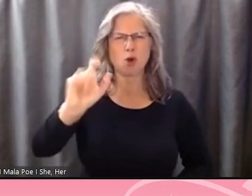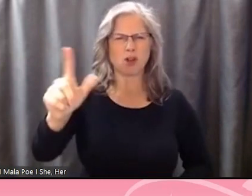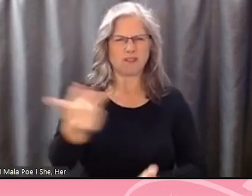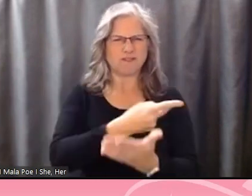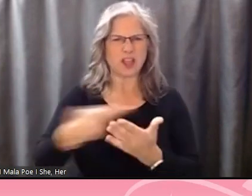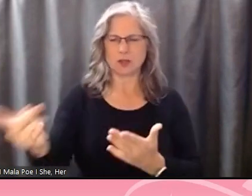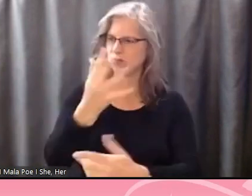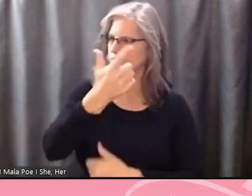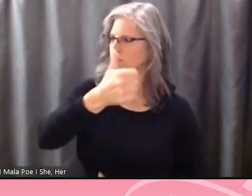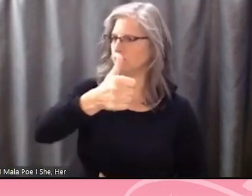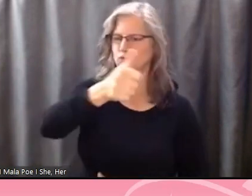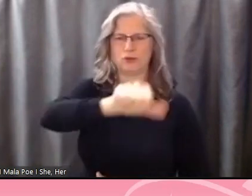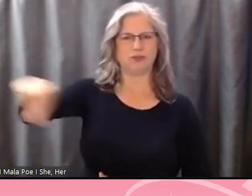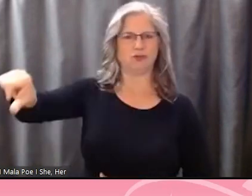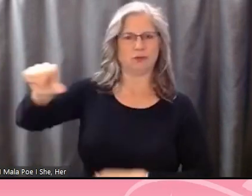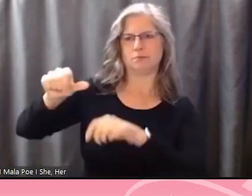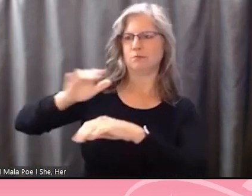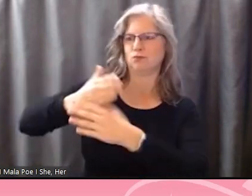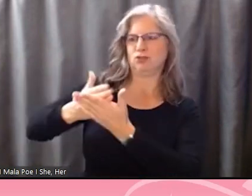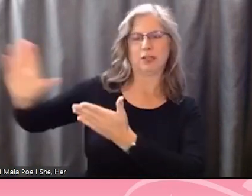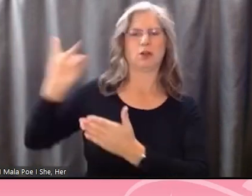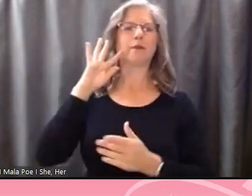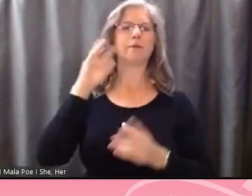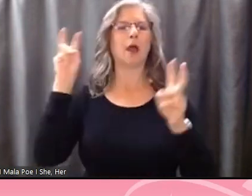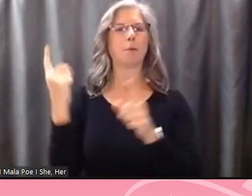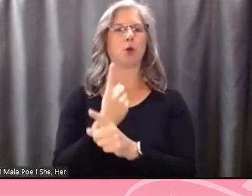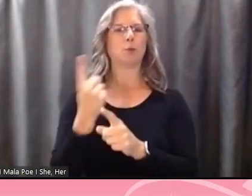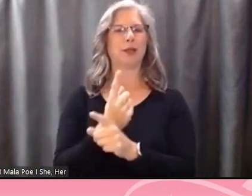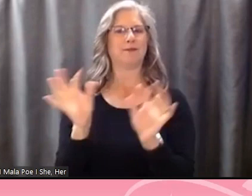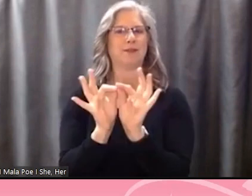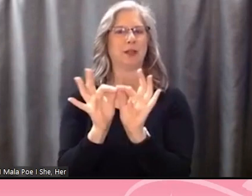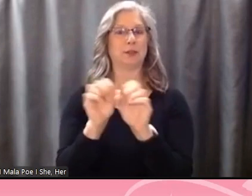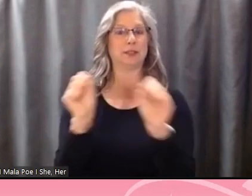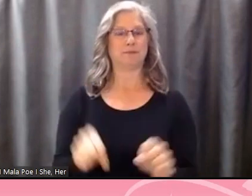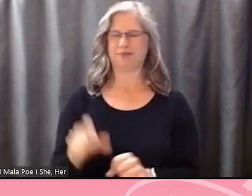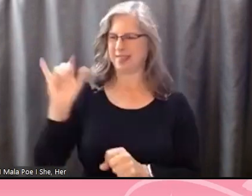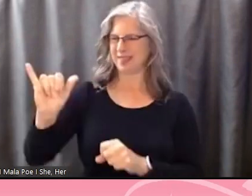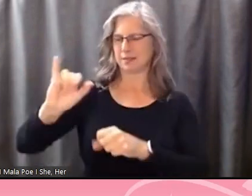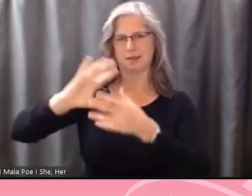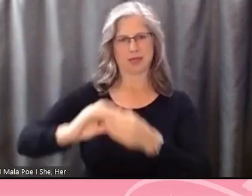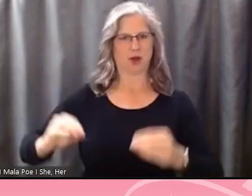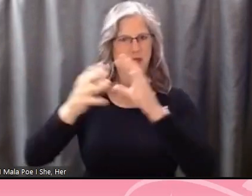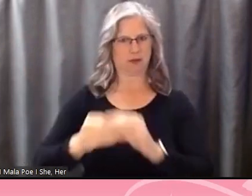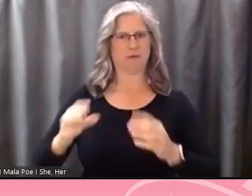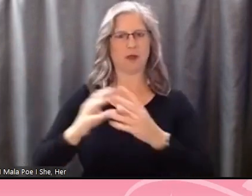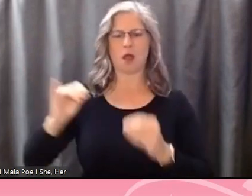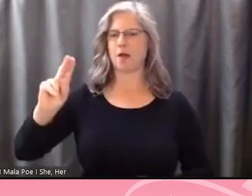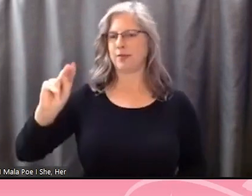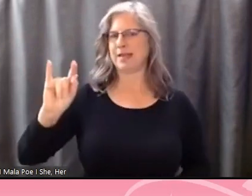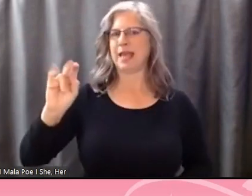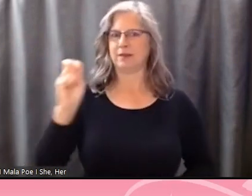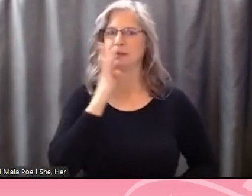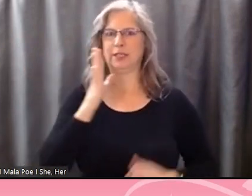a rejection of the appropriate value system. This is the narrative of the native speaker.